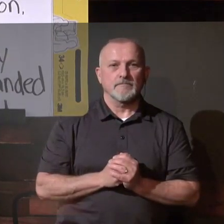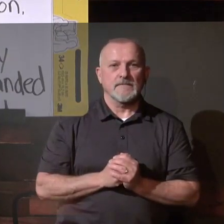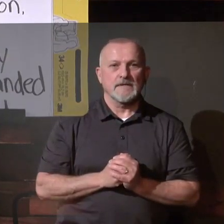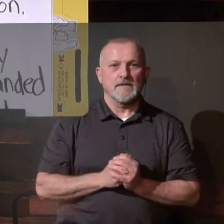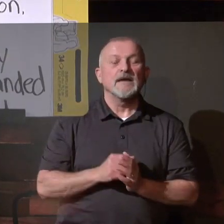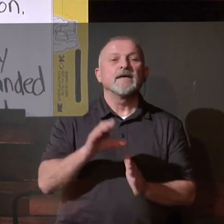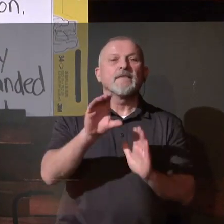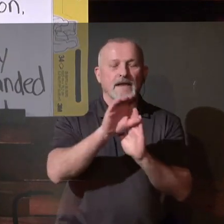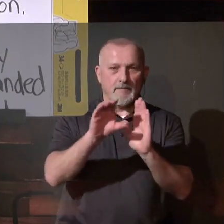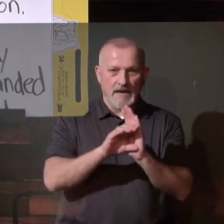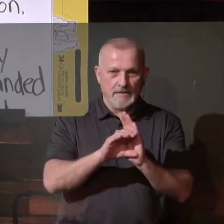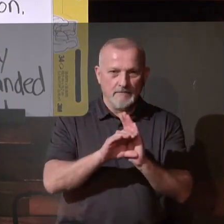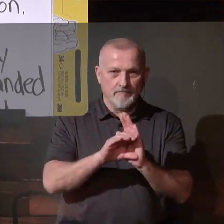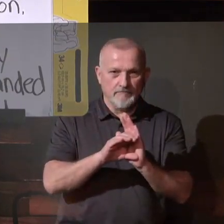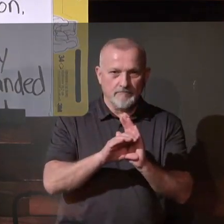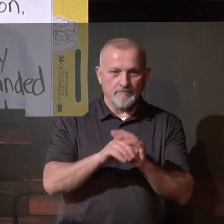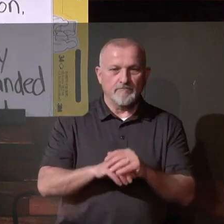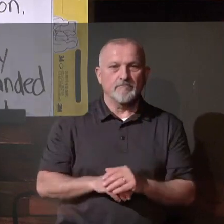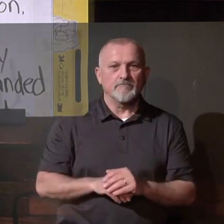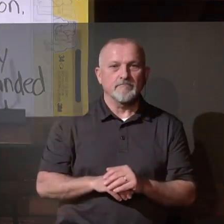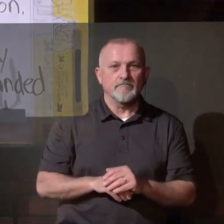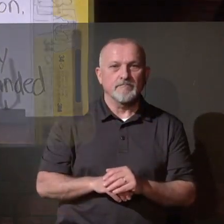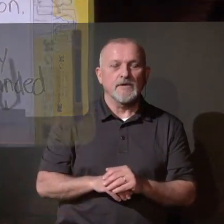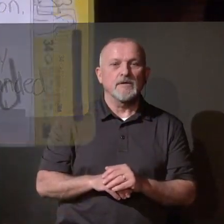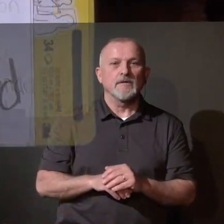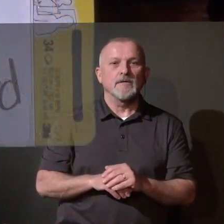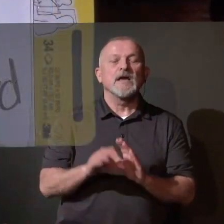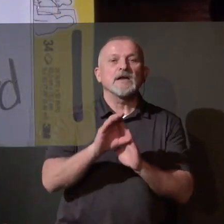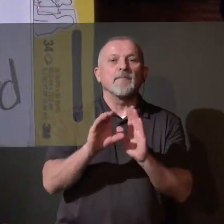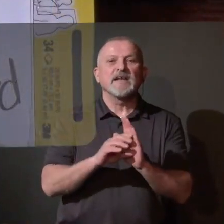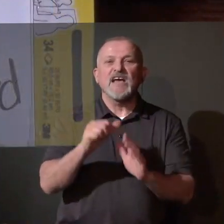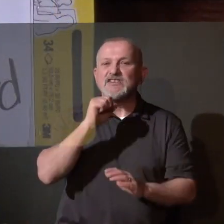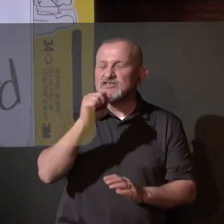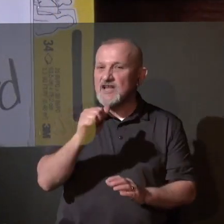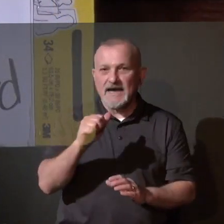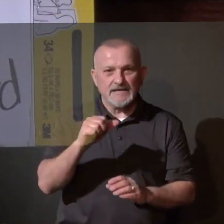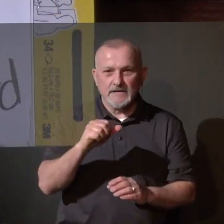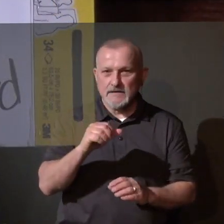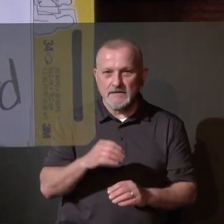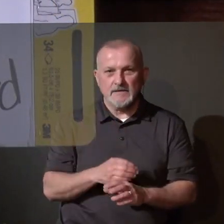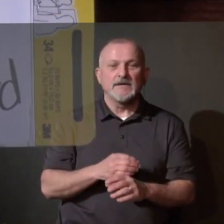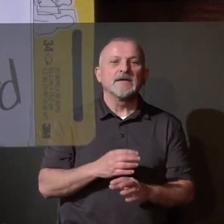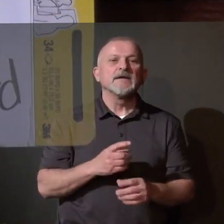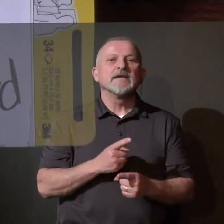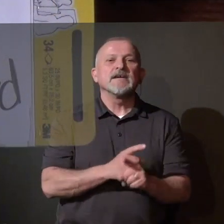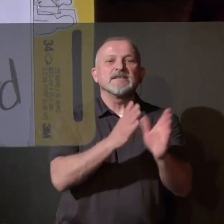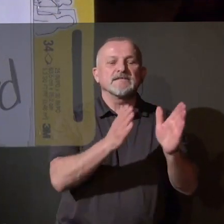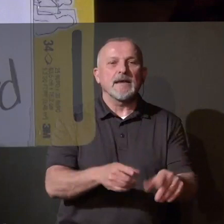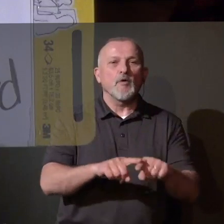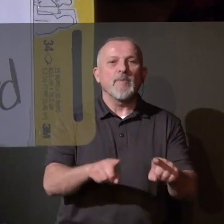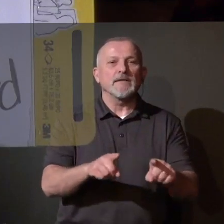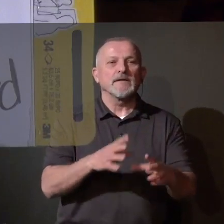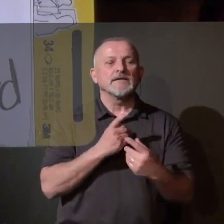That is the command. The command is not disciples, disciple,